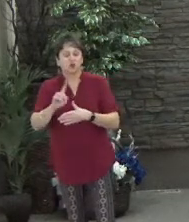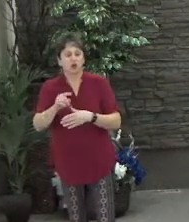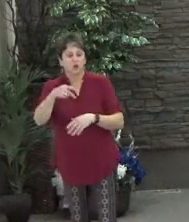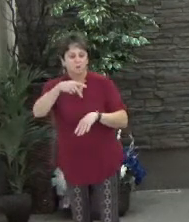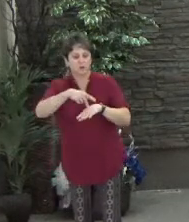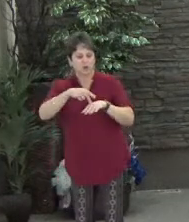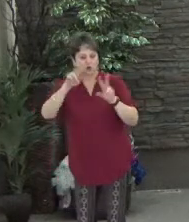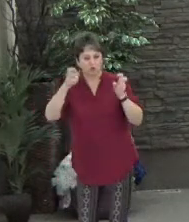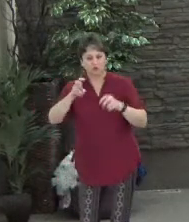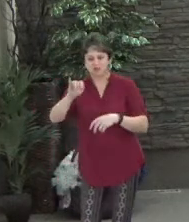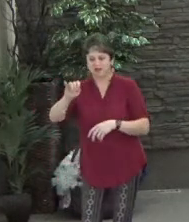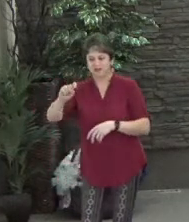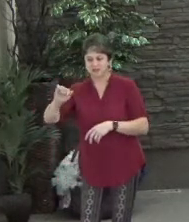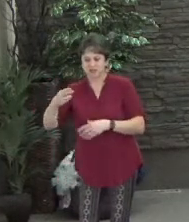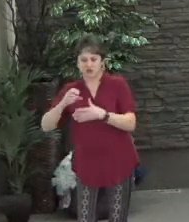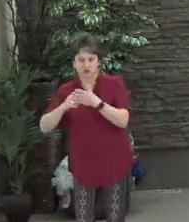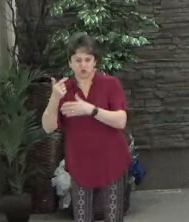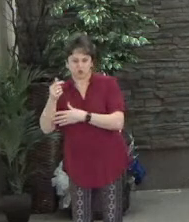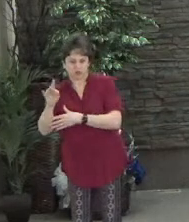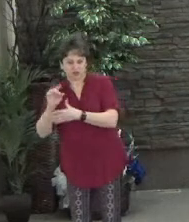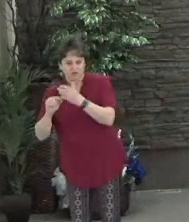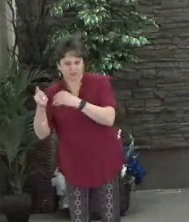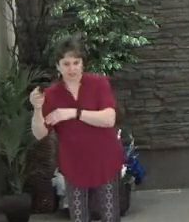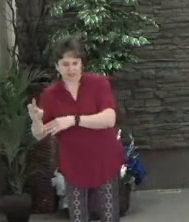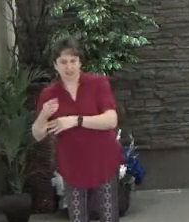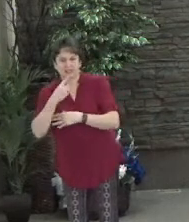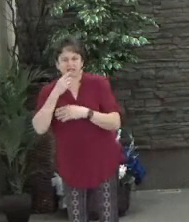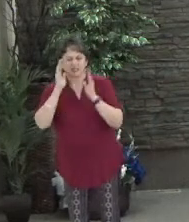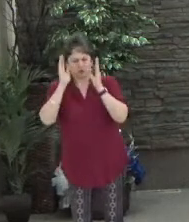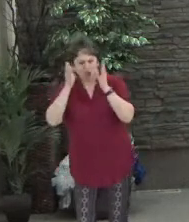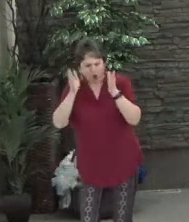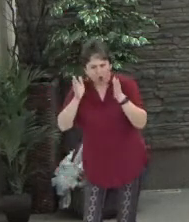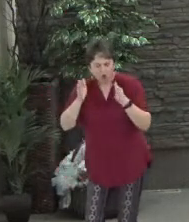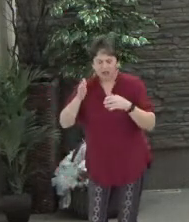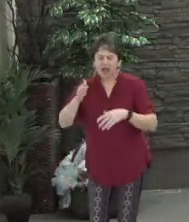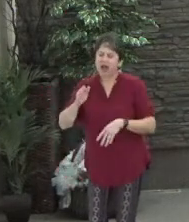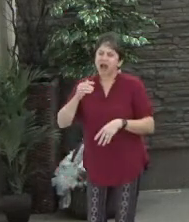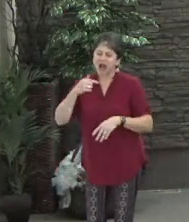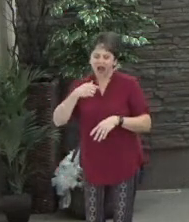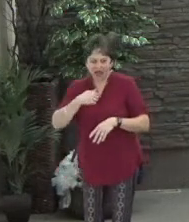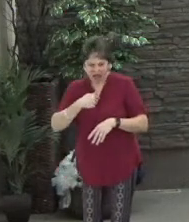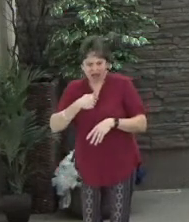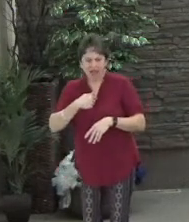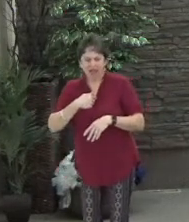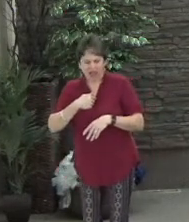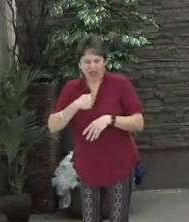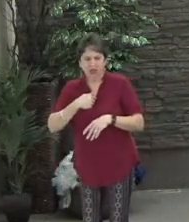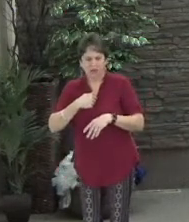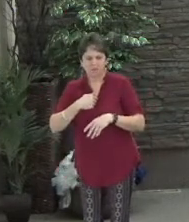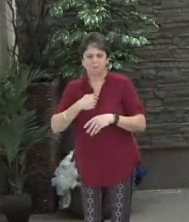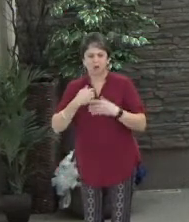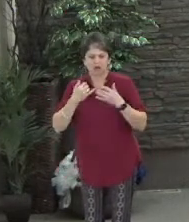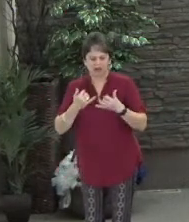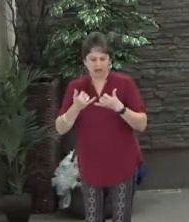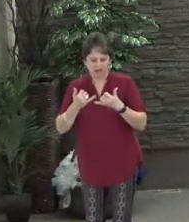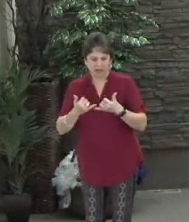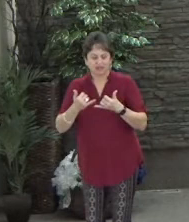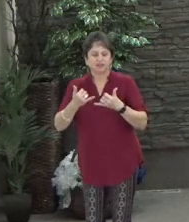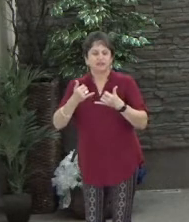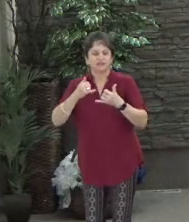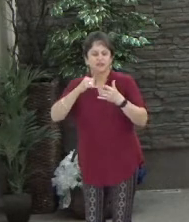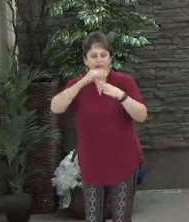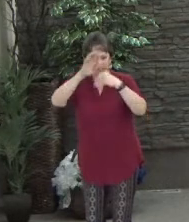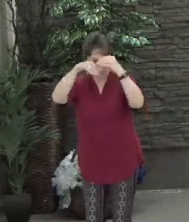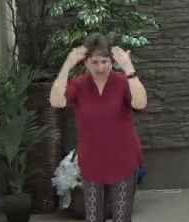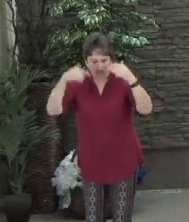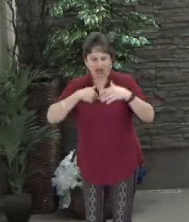quotes Isaiah 28:16. He says, "Behold, I am laying in Zion," and that's present tense, by the way,